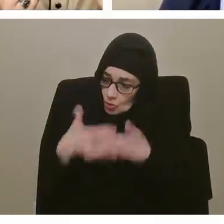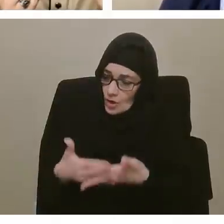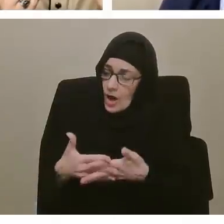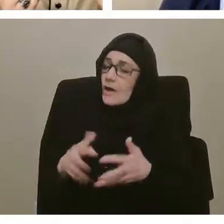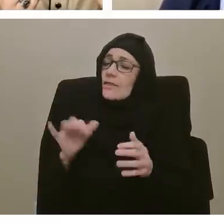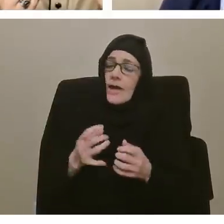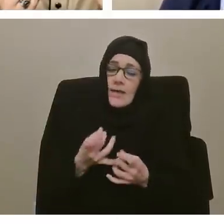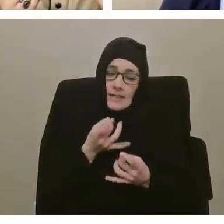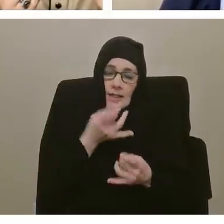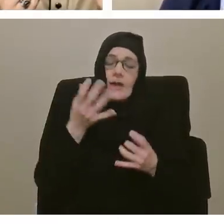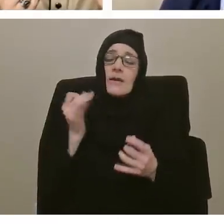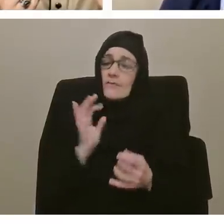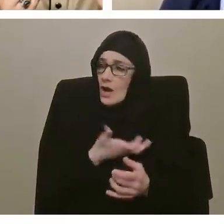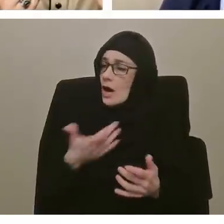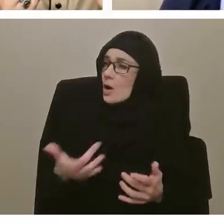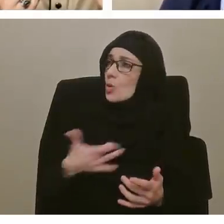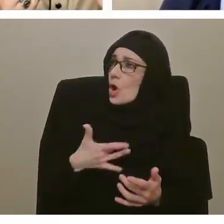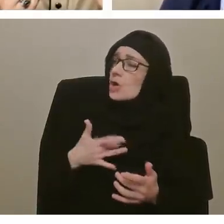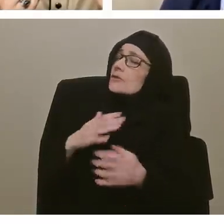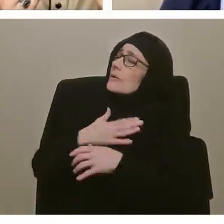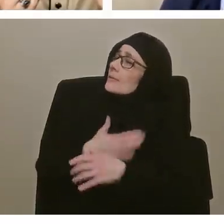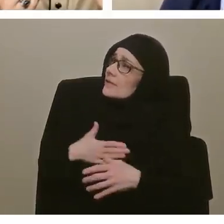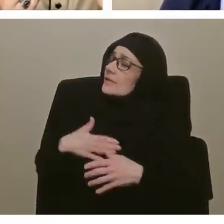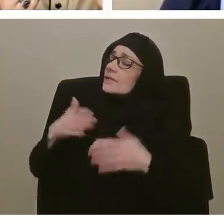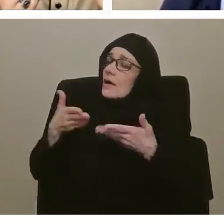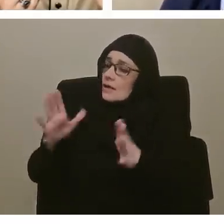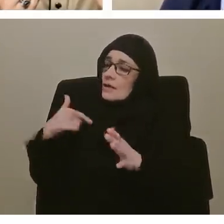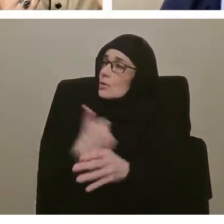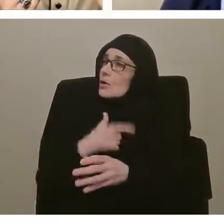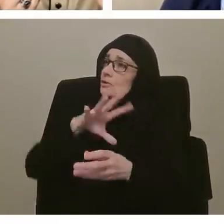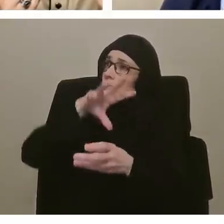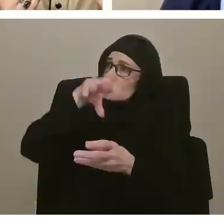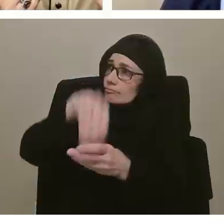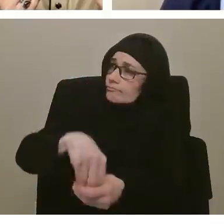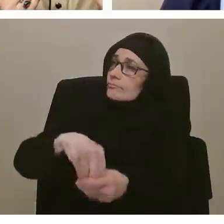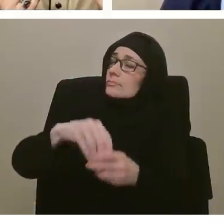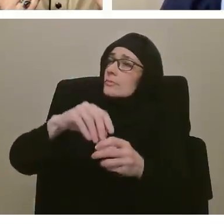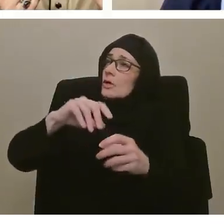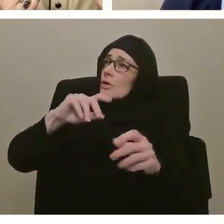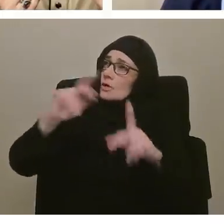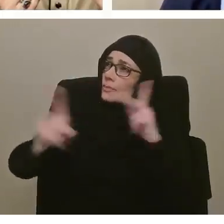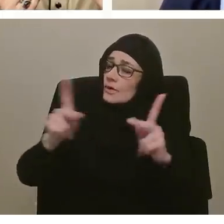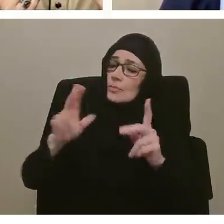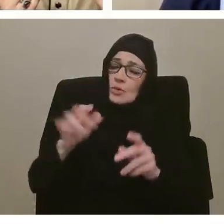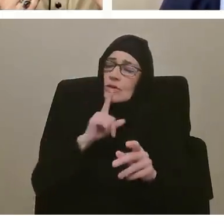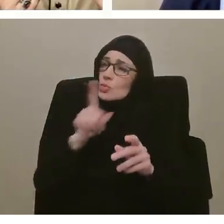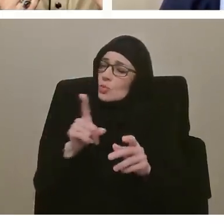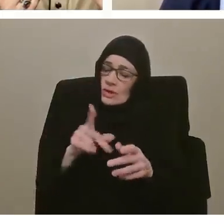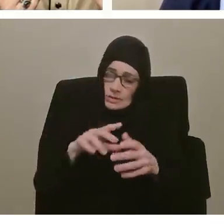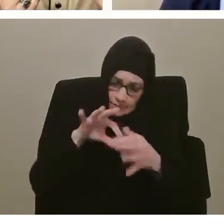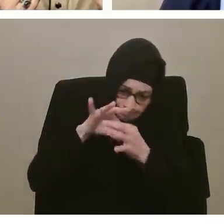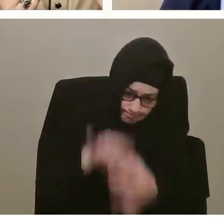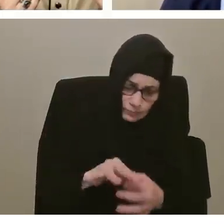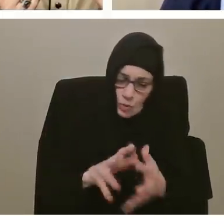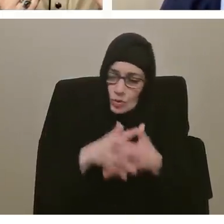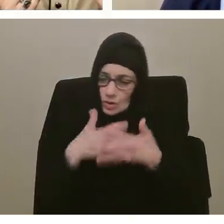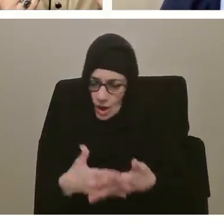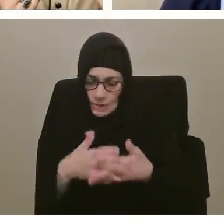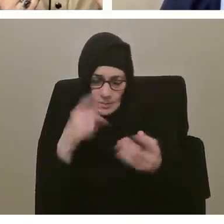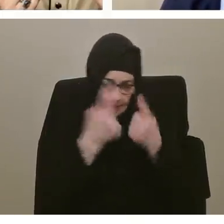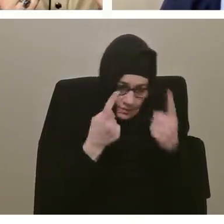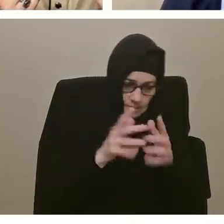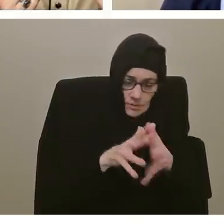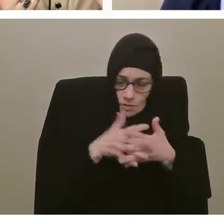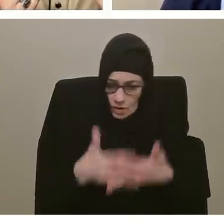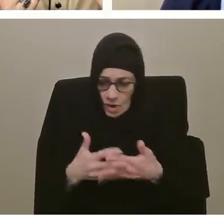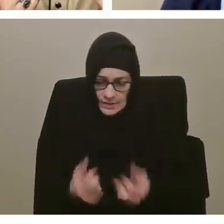people who live by the Qur'an and who die by the Qur'an, who are motivated by the Qur'an, who are inspired by the Qur'an, who contemplate the